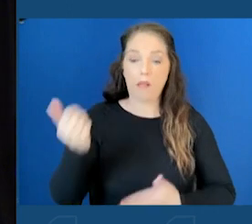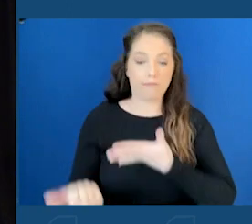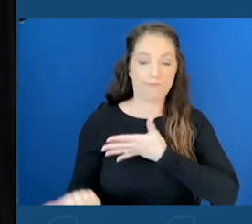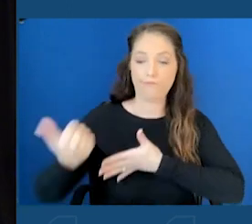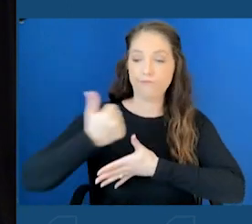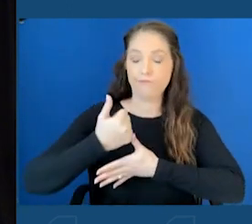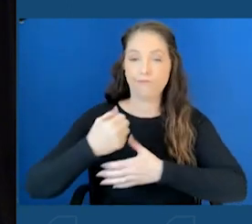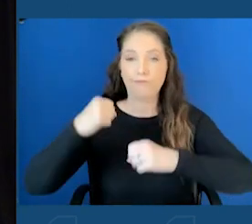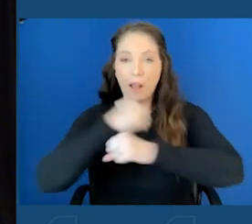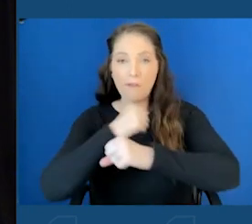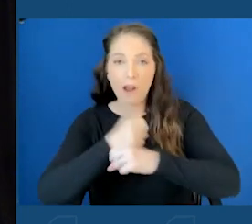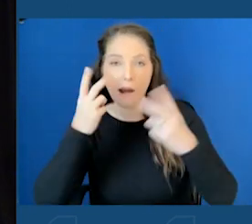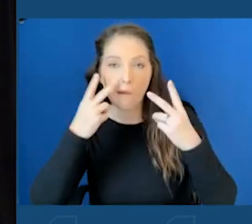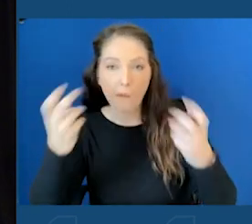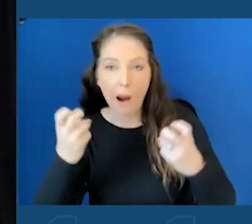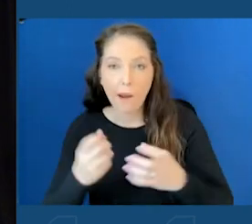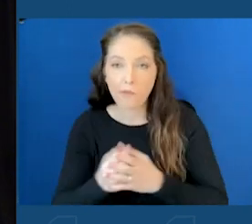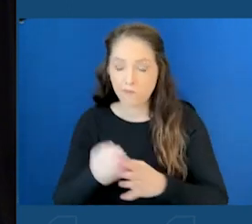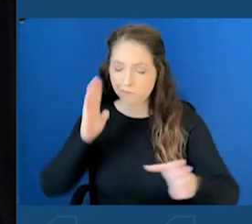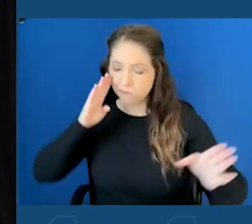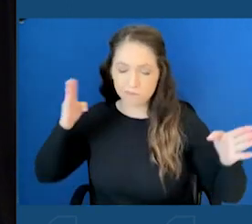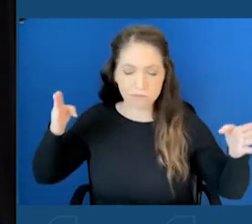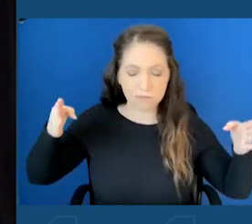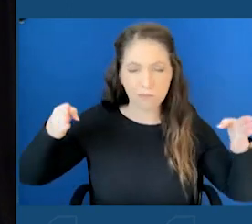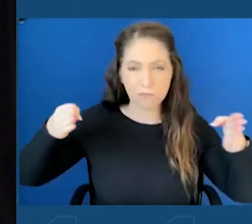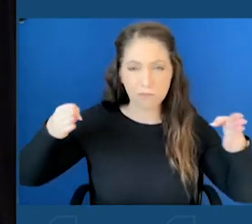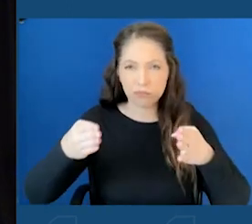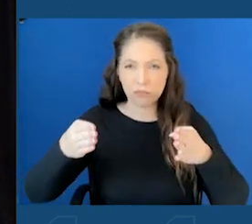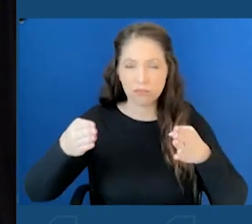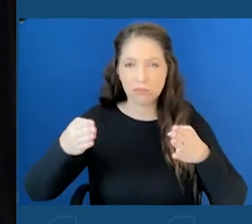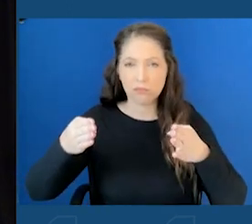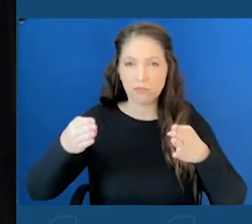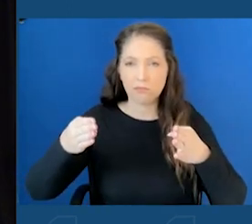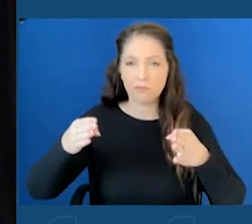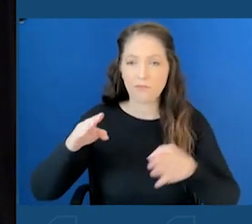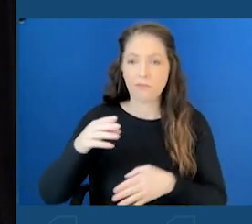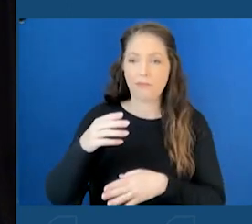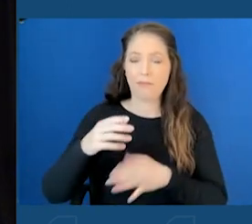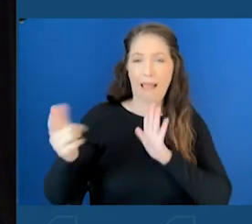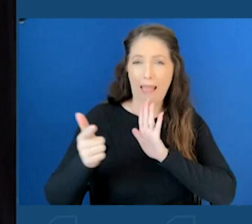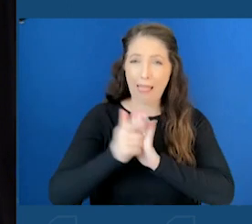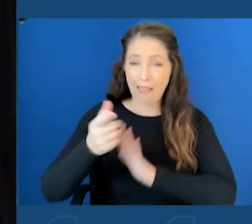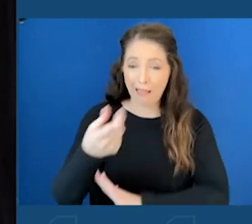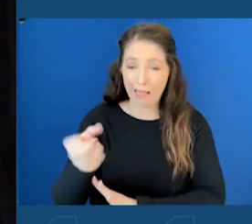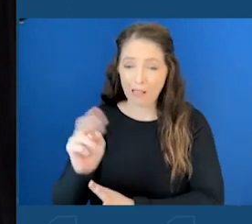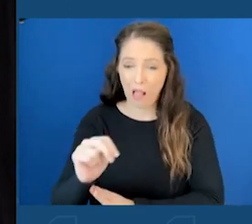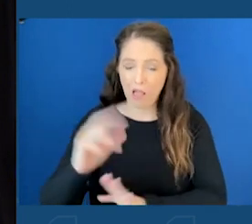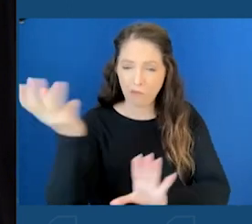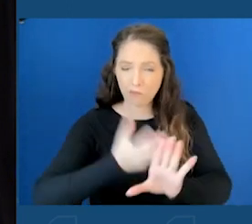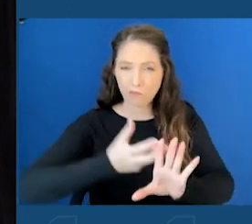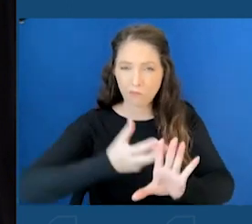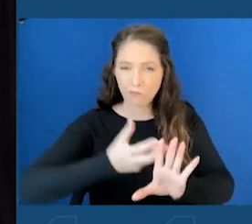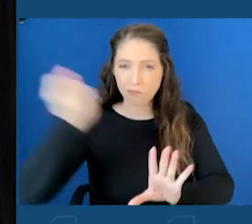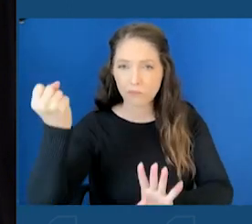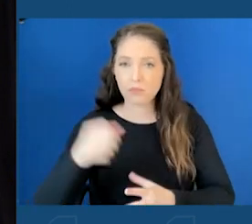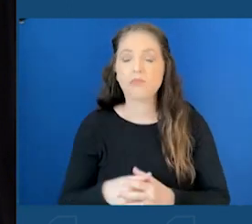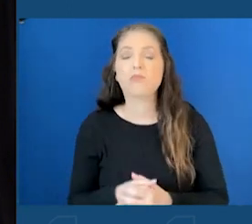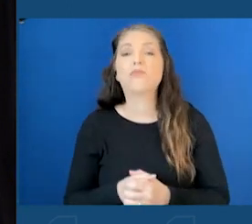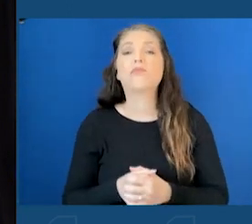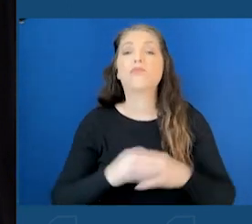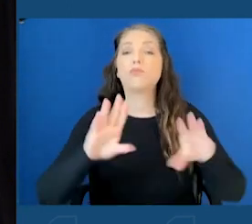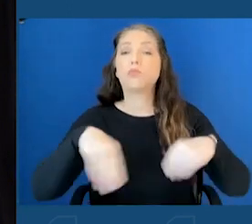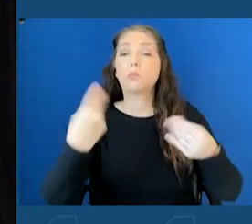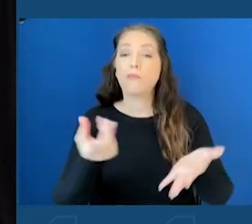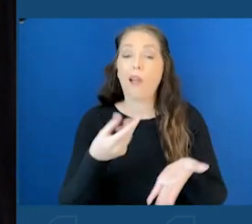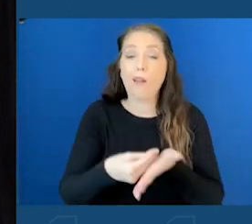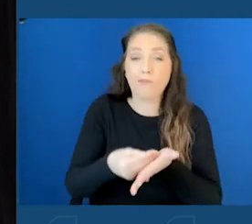by having a laser-like focus on eradicating illegal guns from our society. She provided funding for